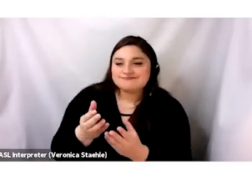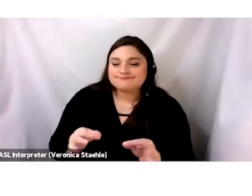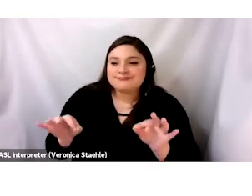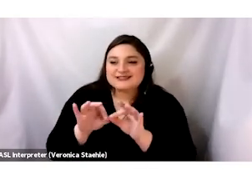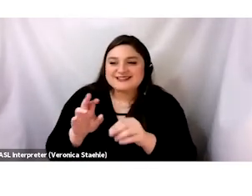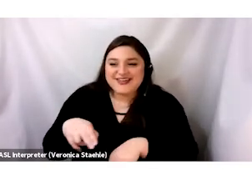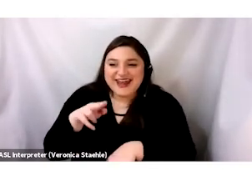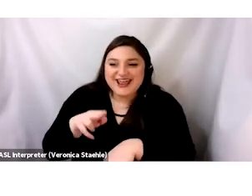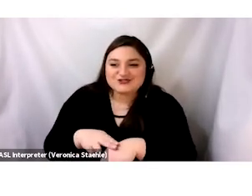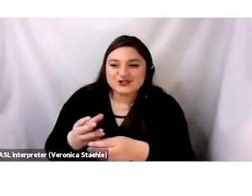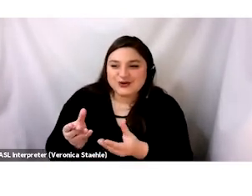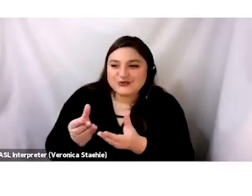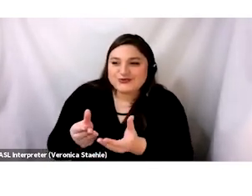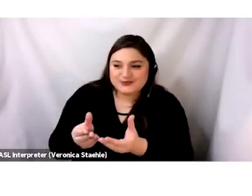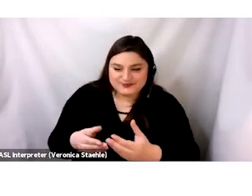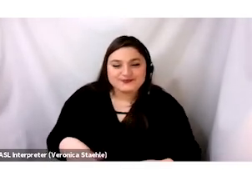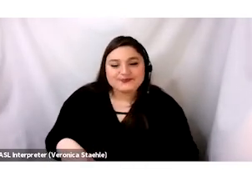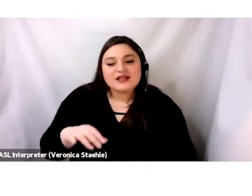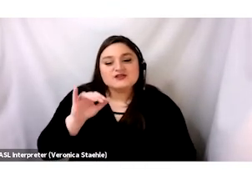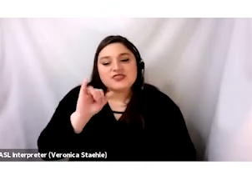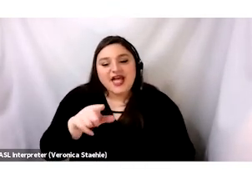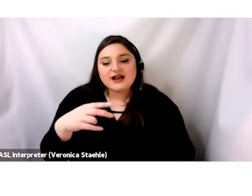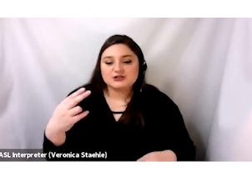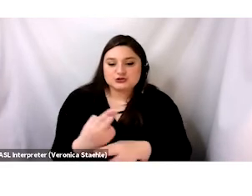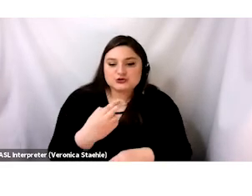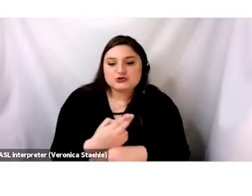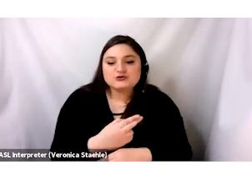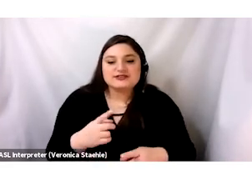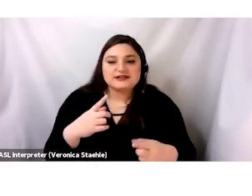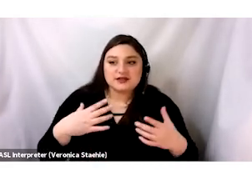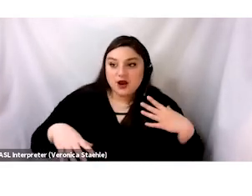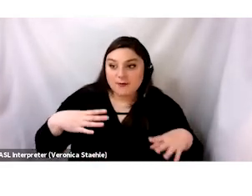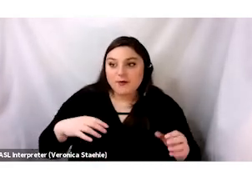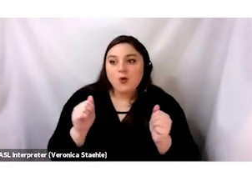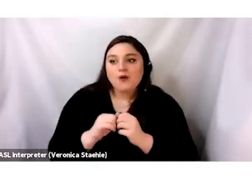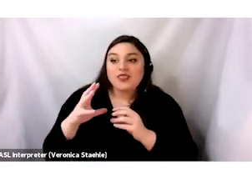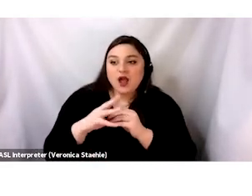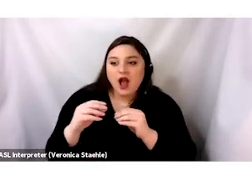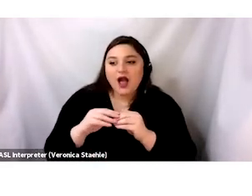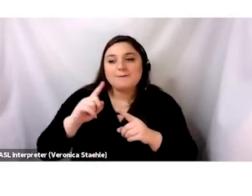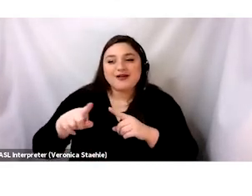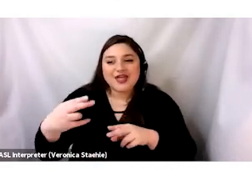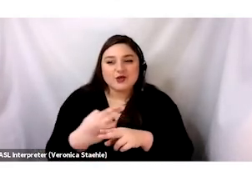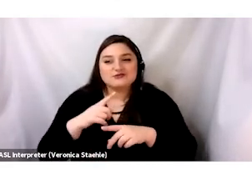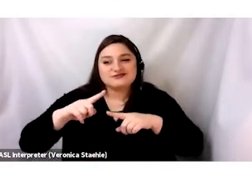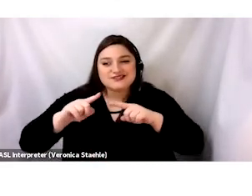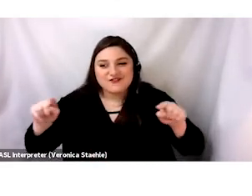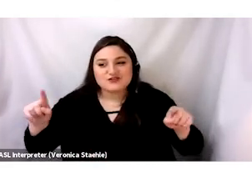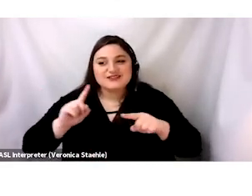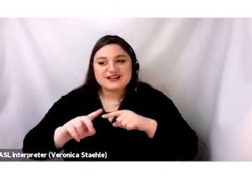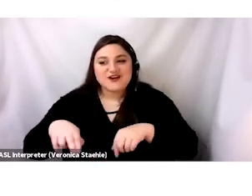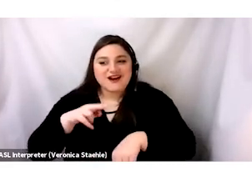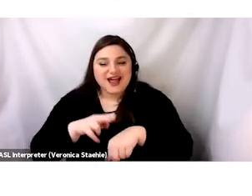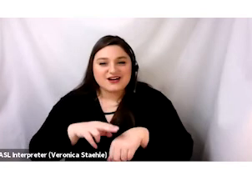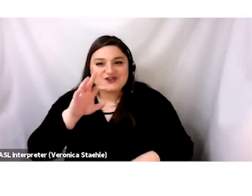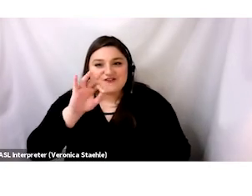of garments with natural fibers. Cotton is one of the natural fibers that they work with. They also use